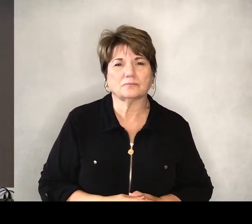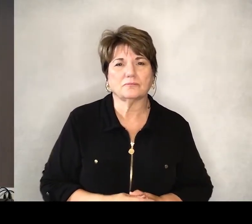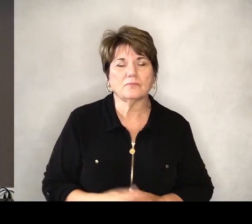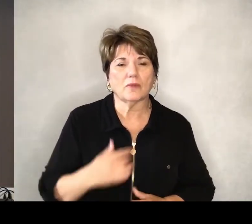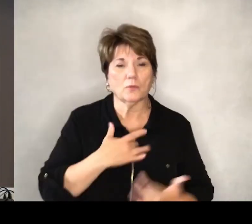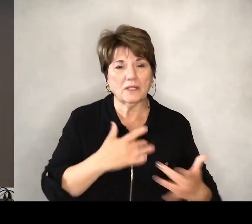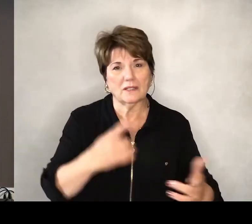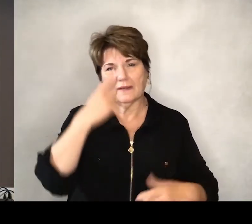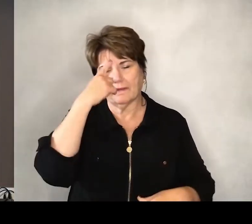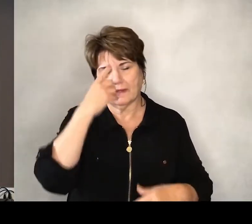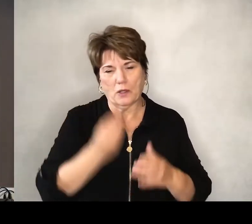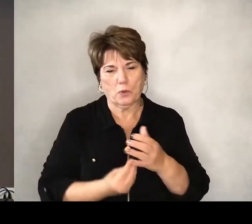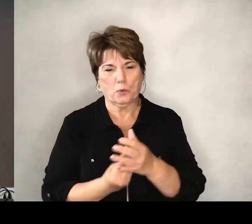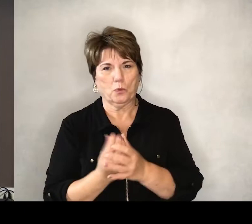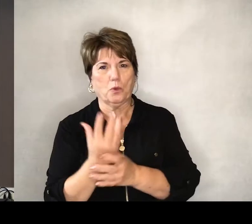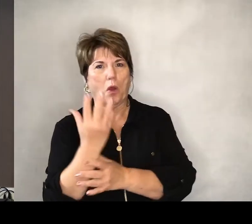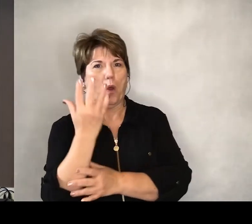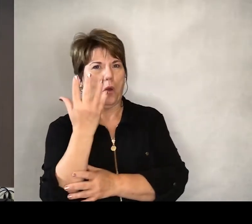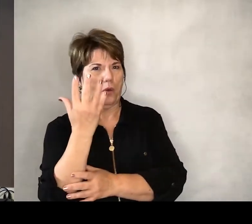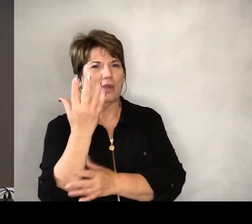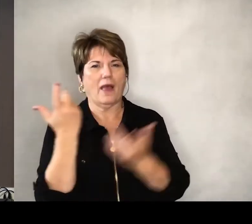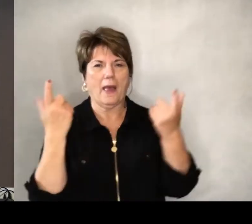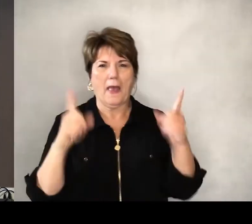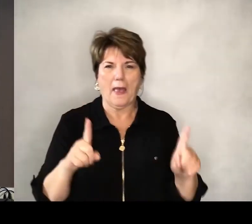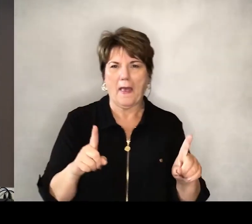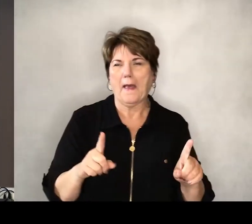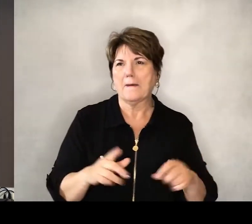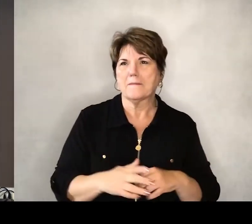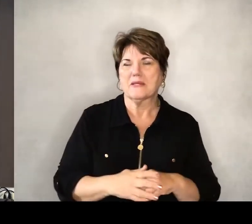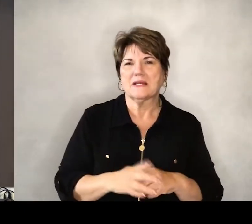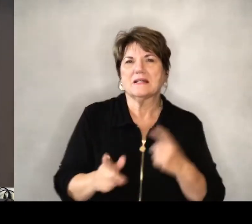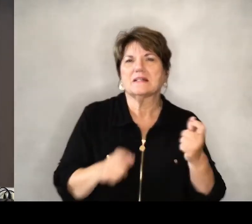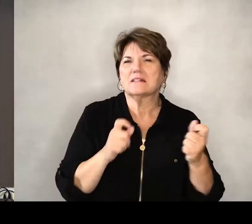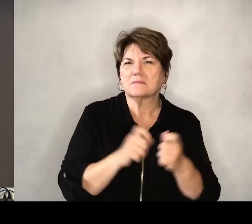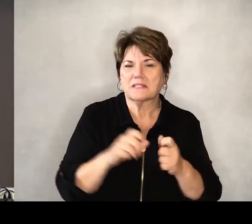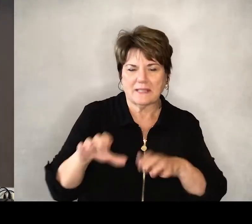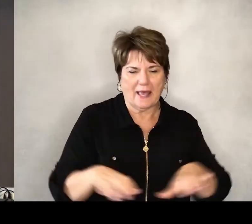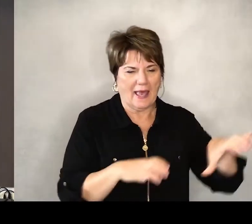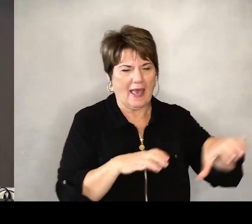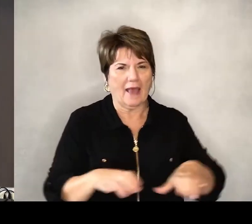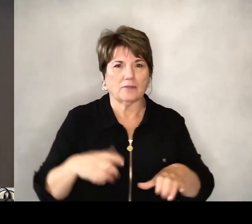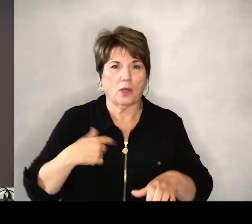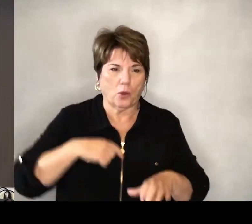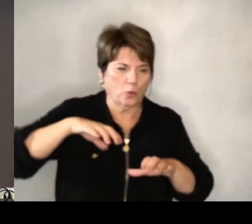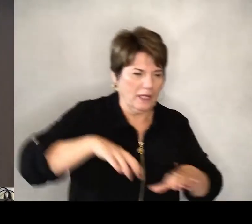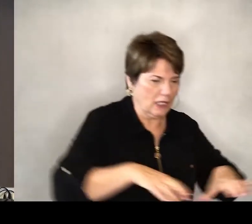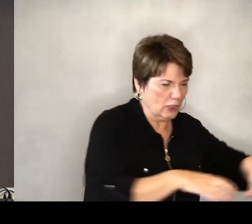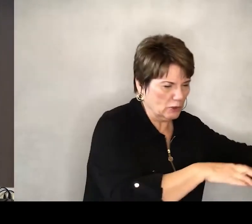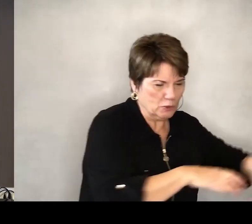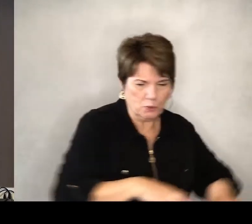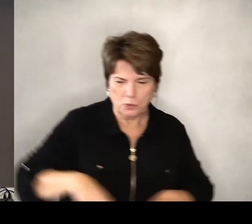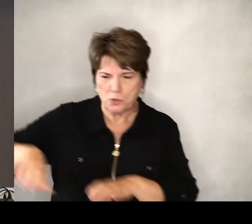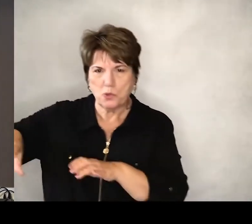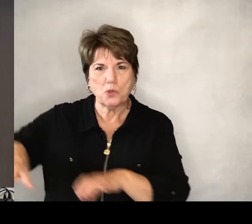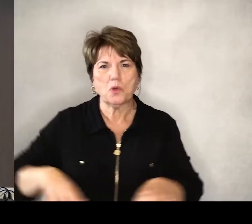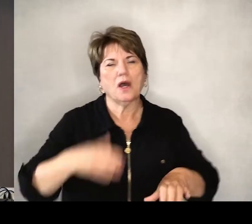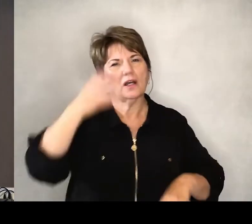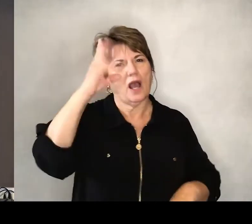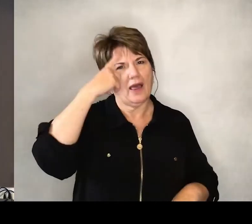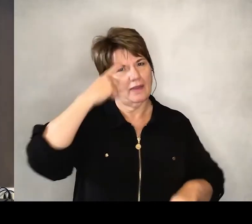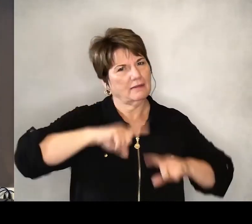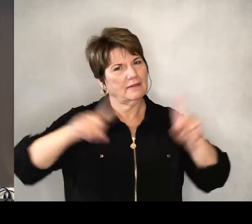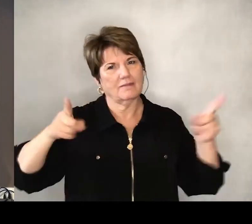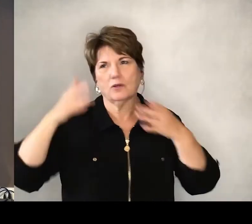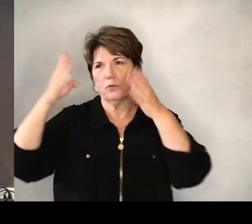We tend to think the growth is happening in specific activities that we do. God thinks